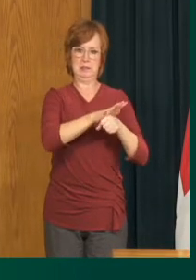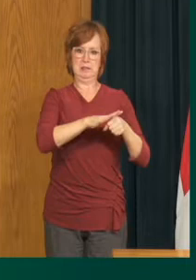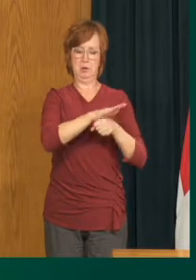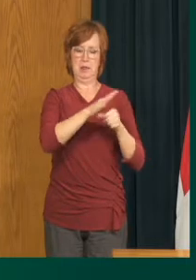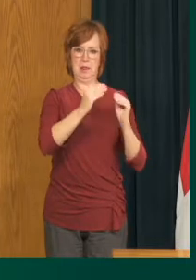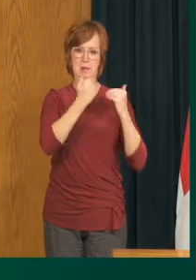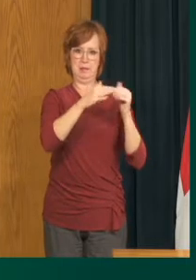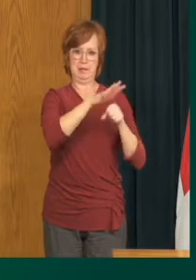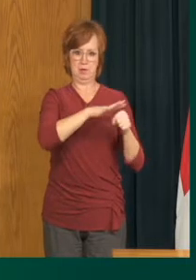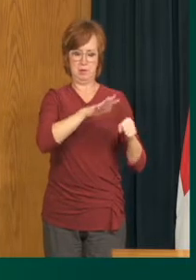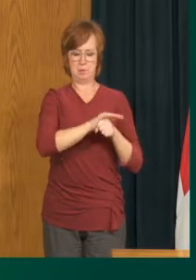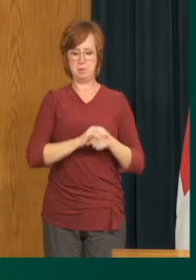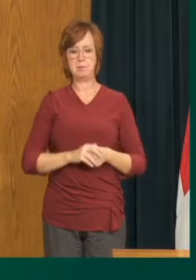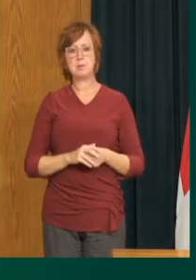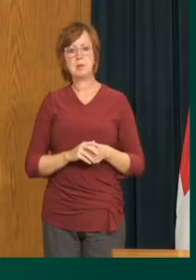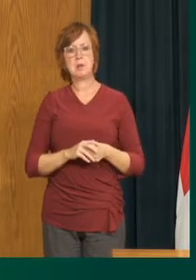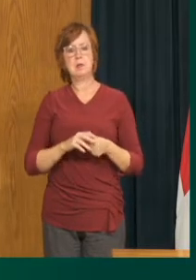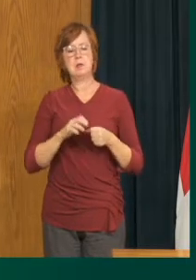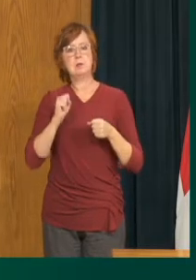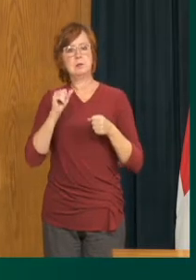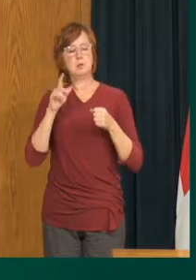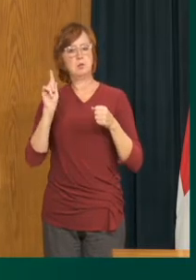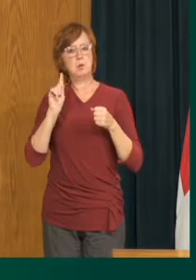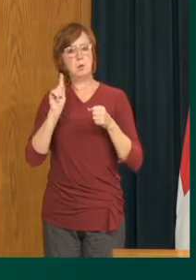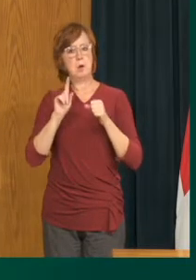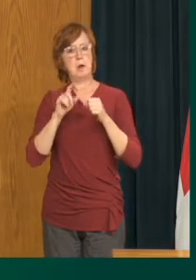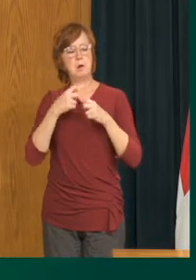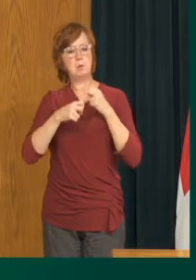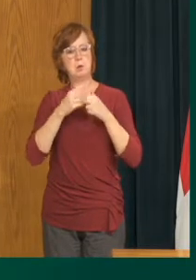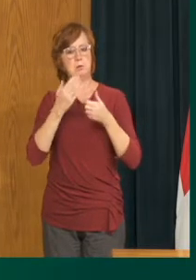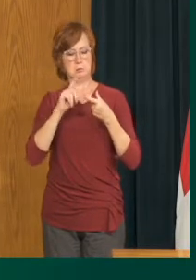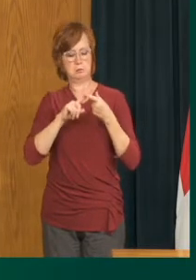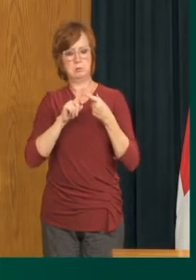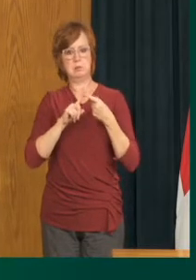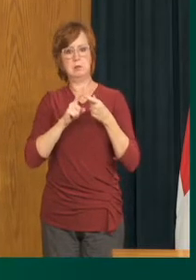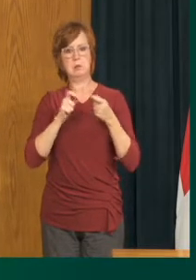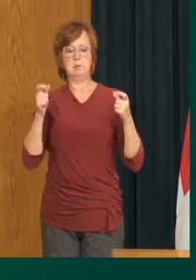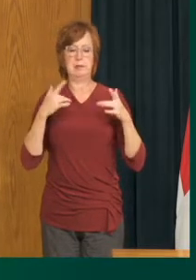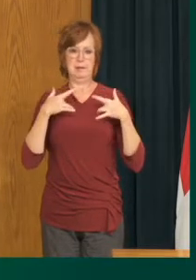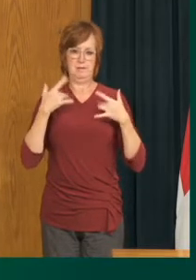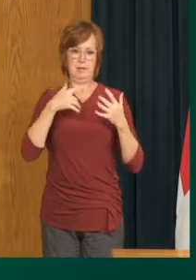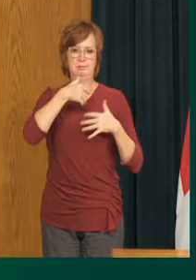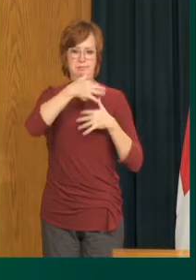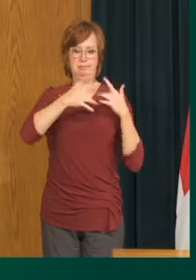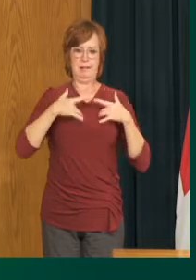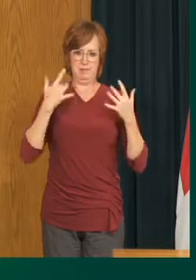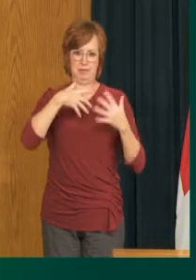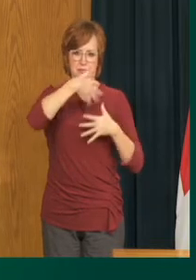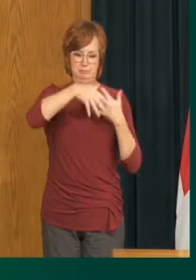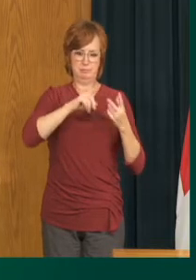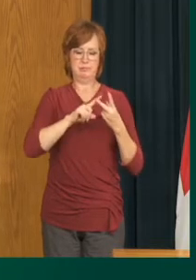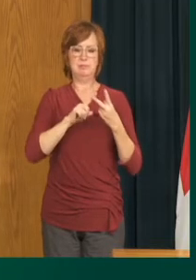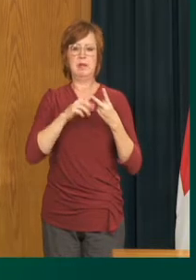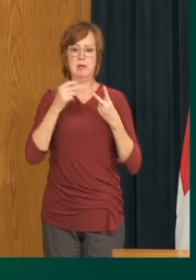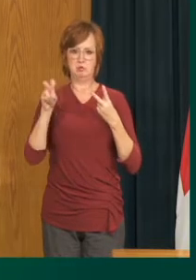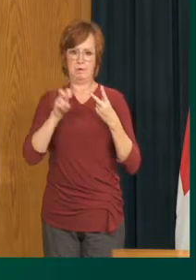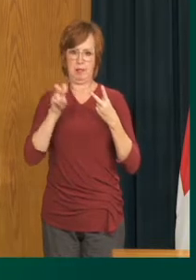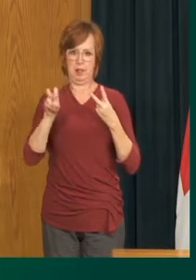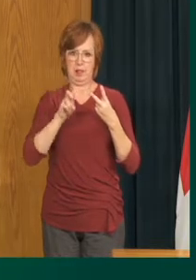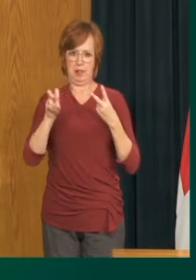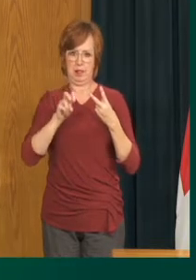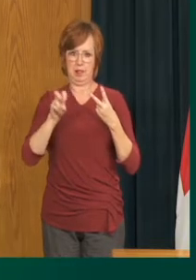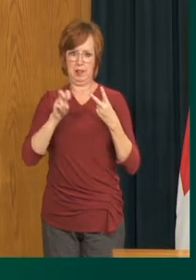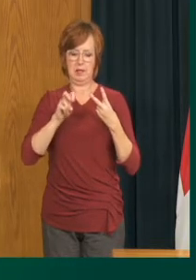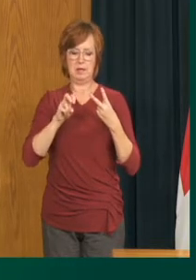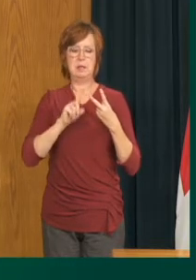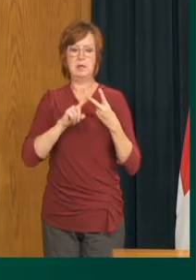large gathering, travel, others who may be close household contacts of previous cases. But